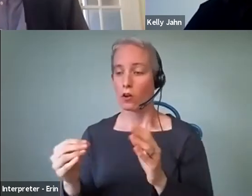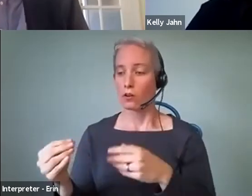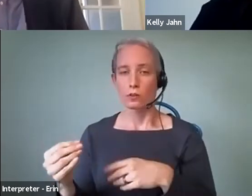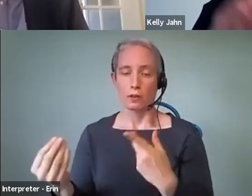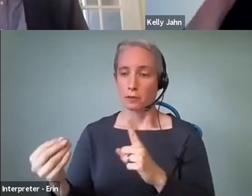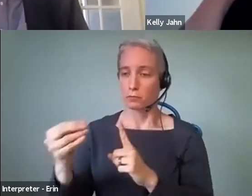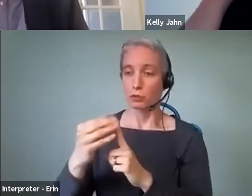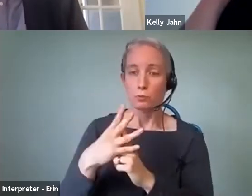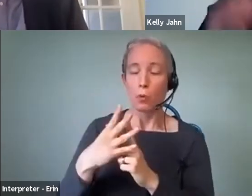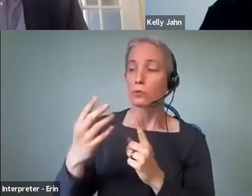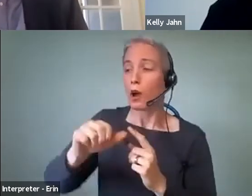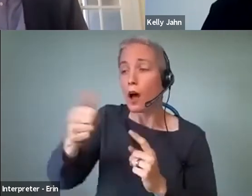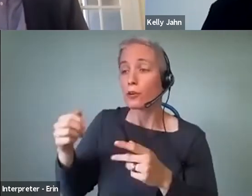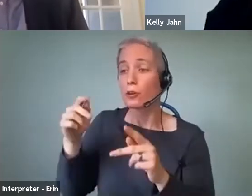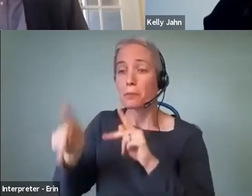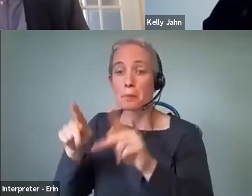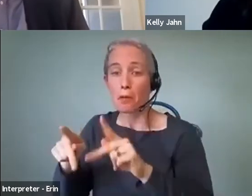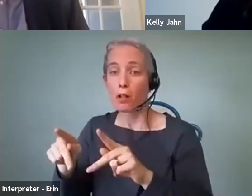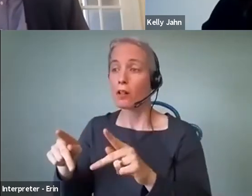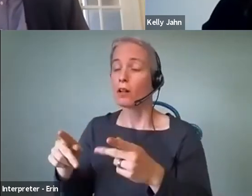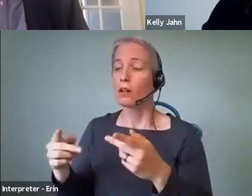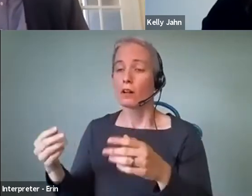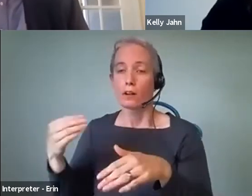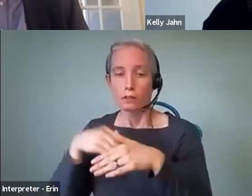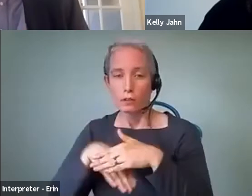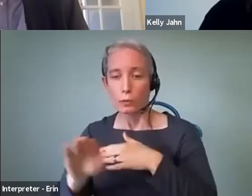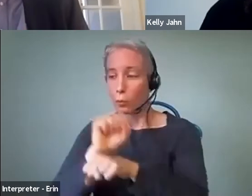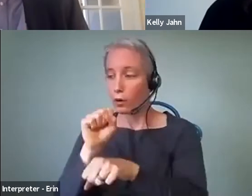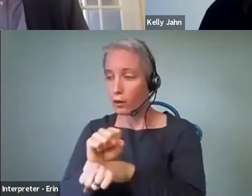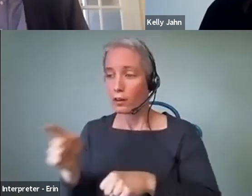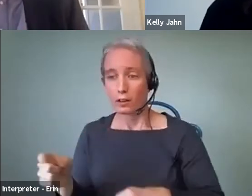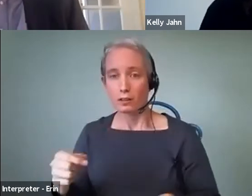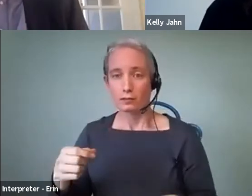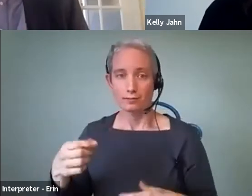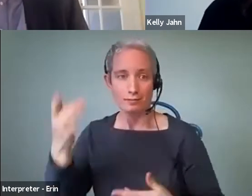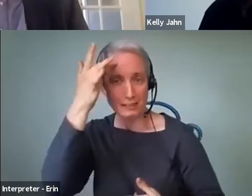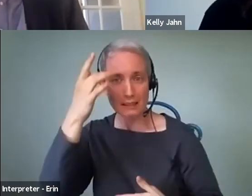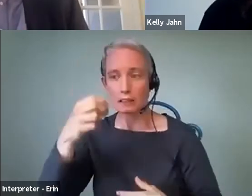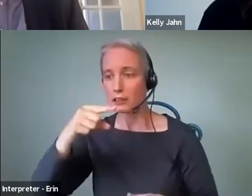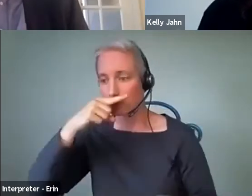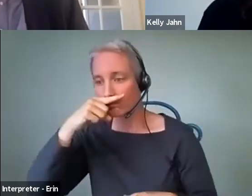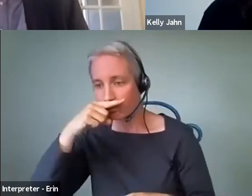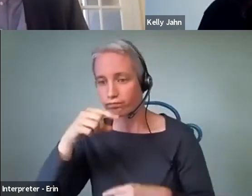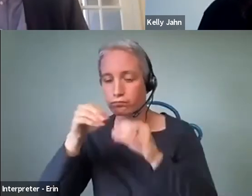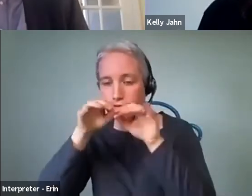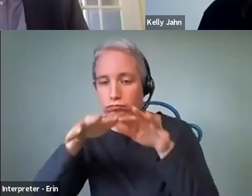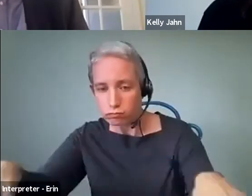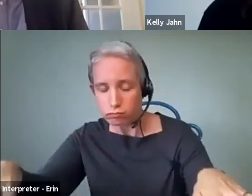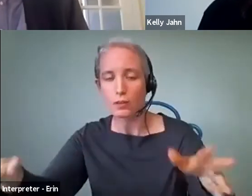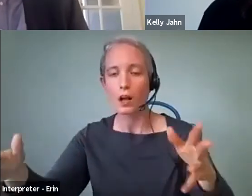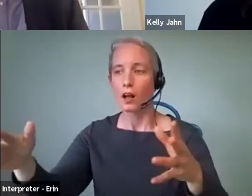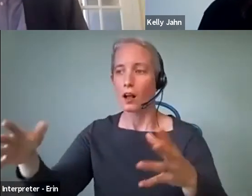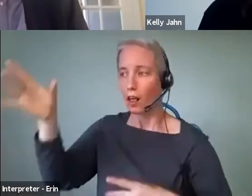other people who come to work when they're sick, and that our settings don't necessarily help us do the right thing. So when we think about